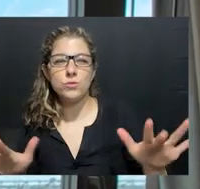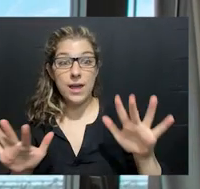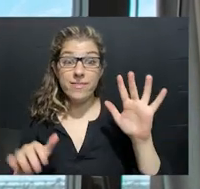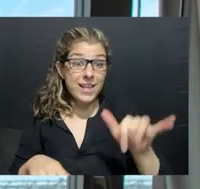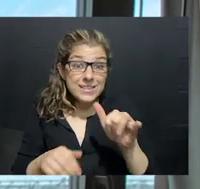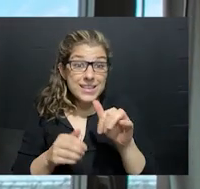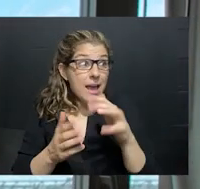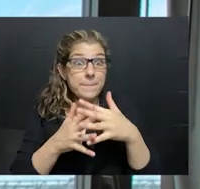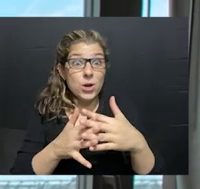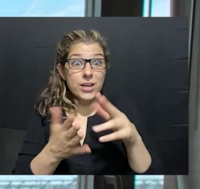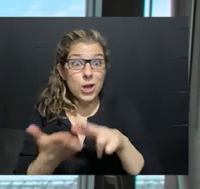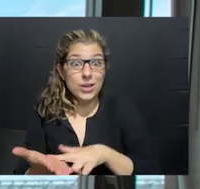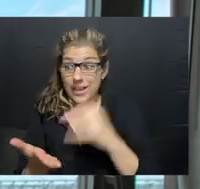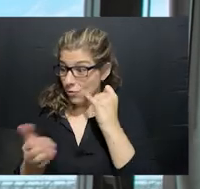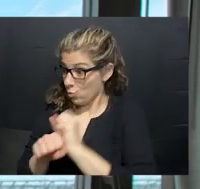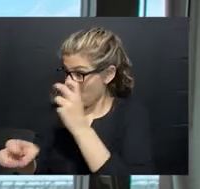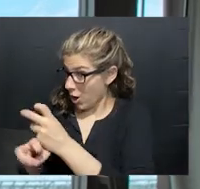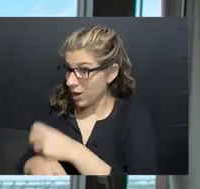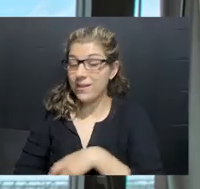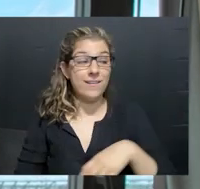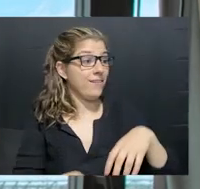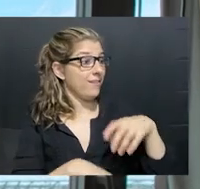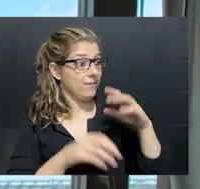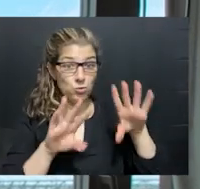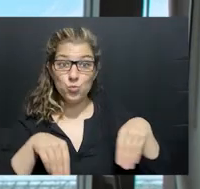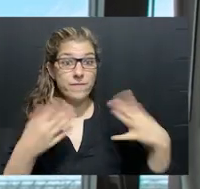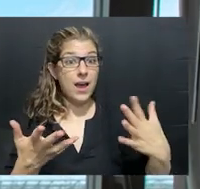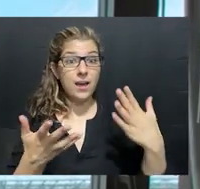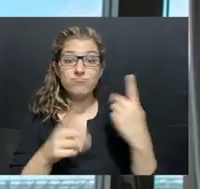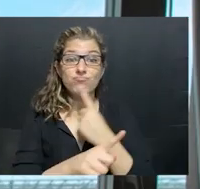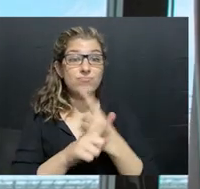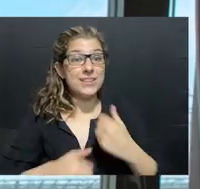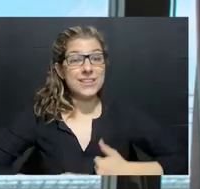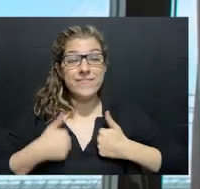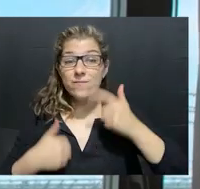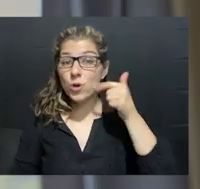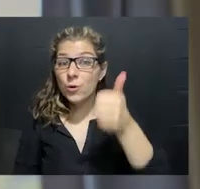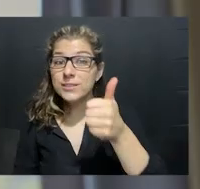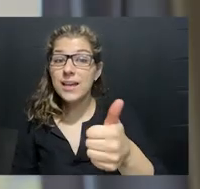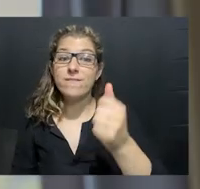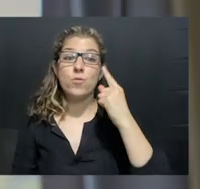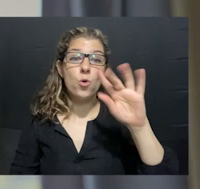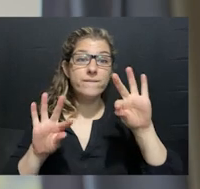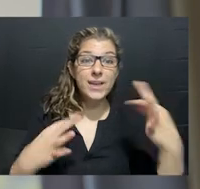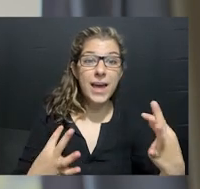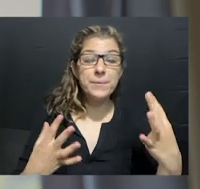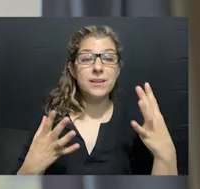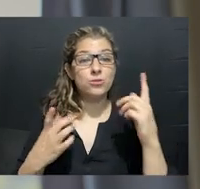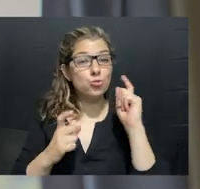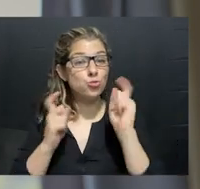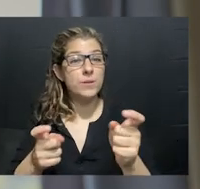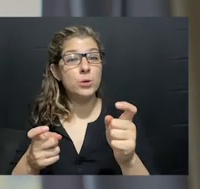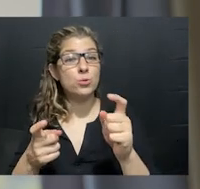American contract. You work hard, you play by the rules, you should be able to provide a comfortable living for yourself and for your family, contribute